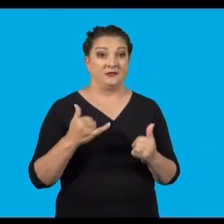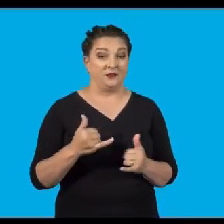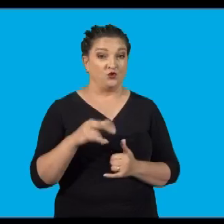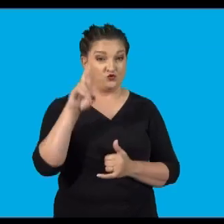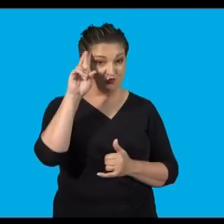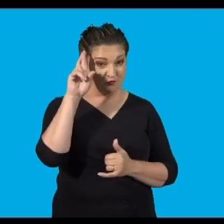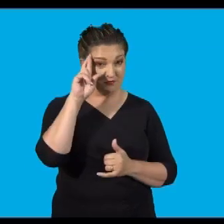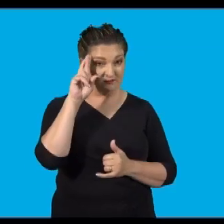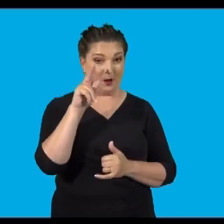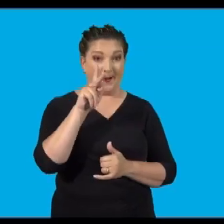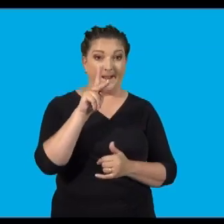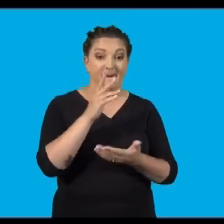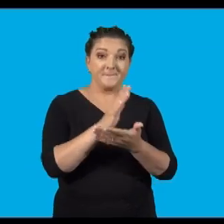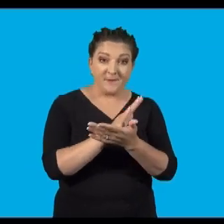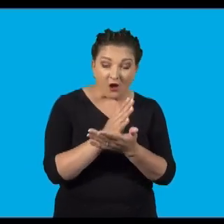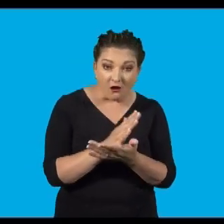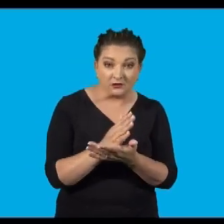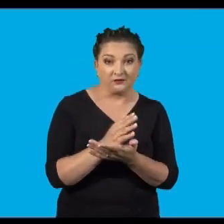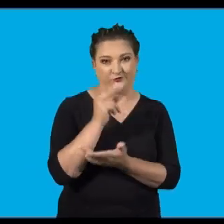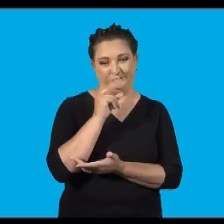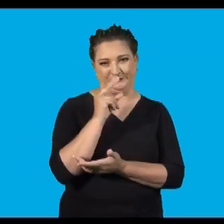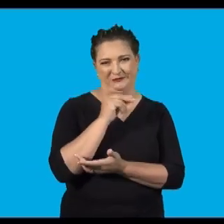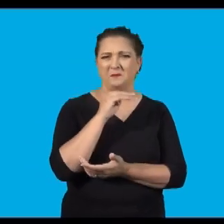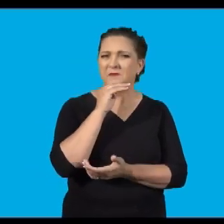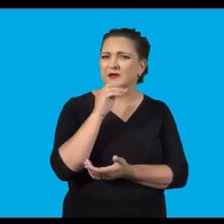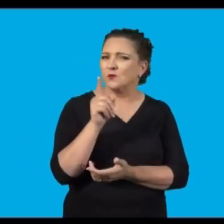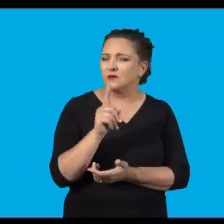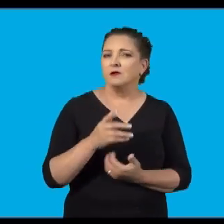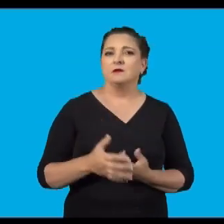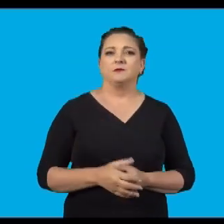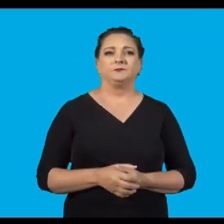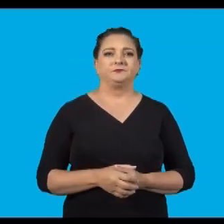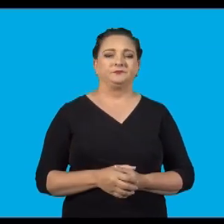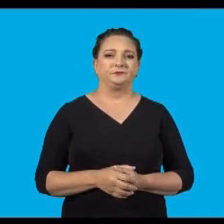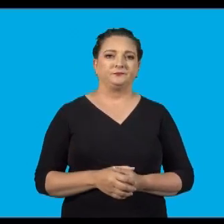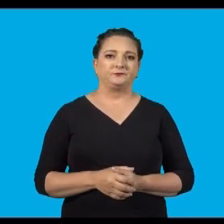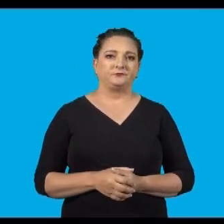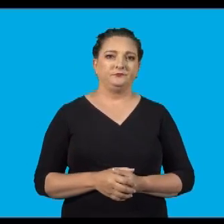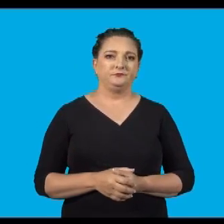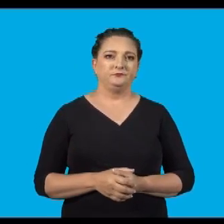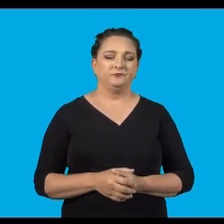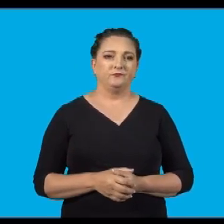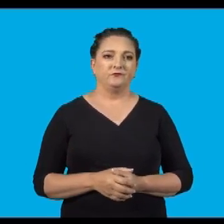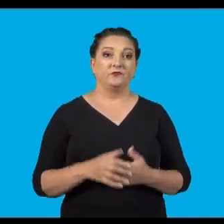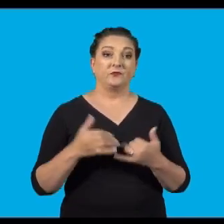note and remember this. Part of speech, all right, is the